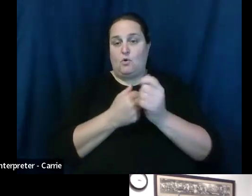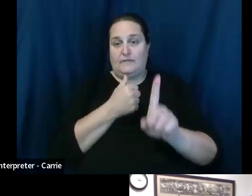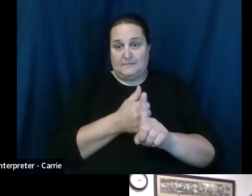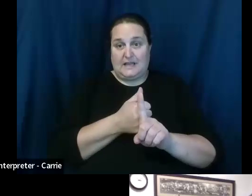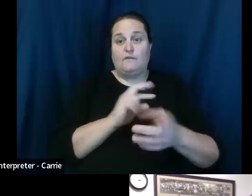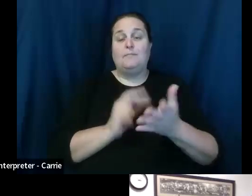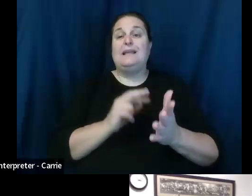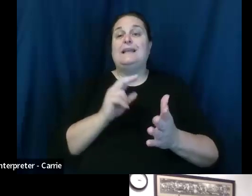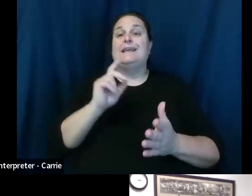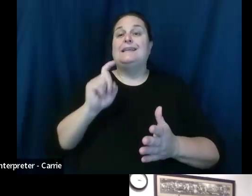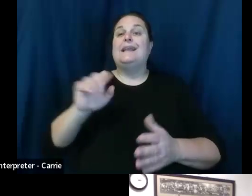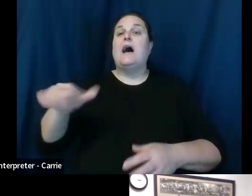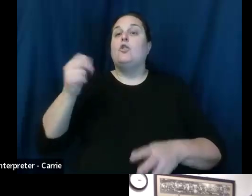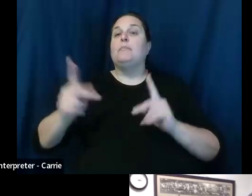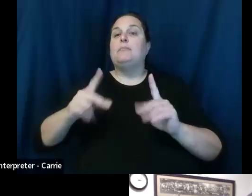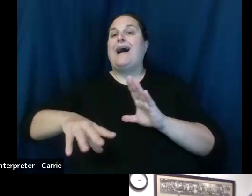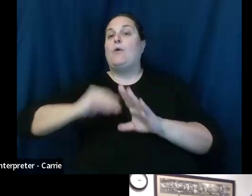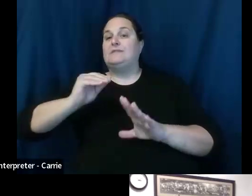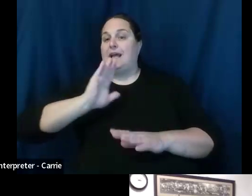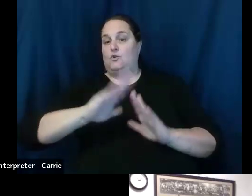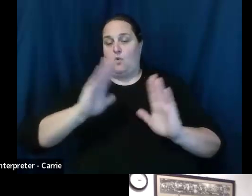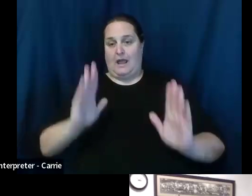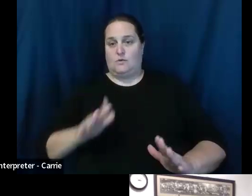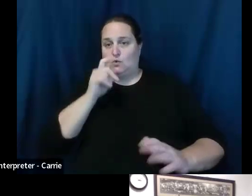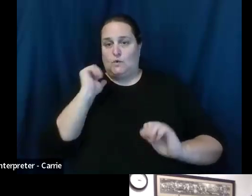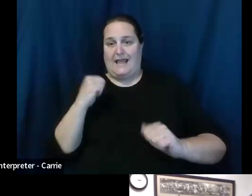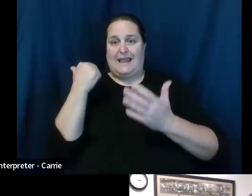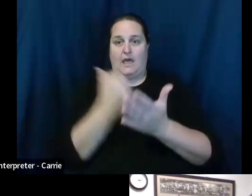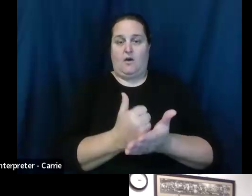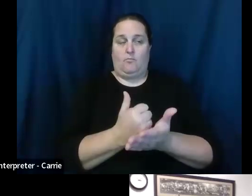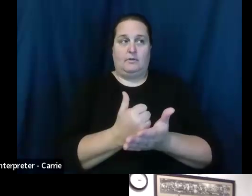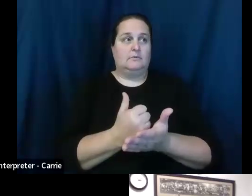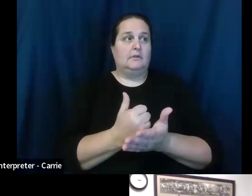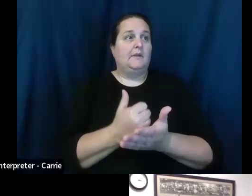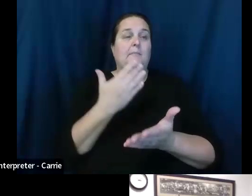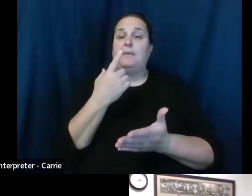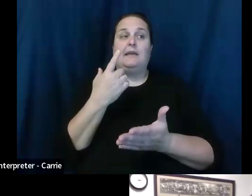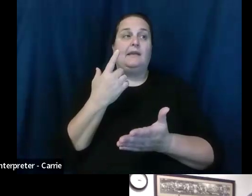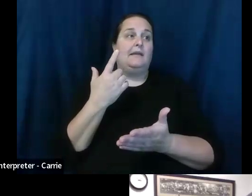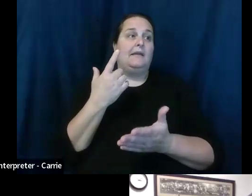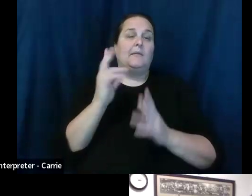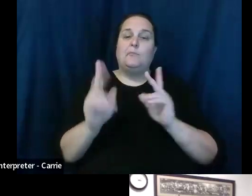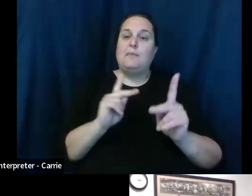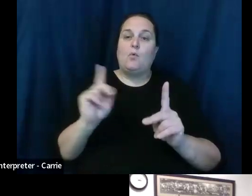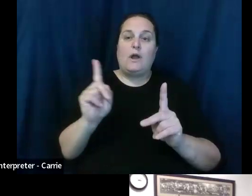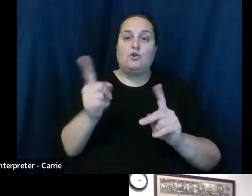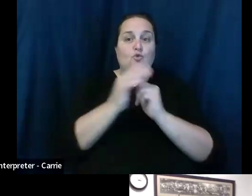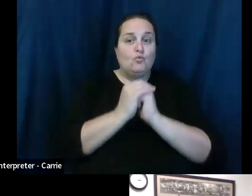sure that you have people outside the household, but you can have family you don't live with, people from your place of